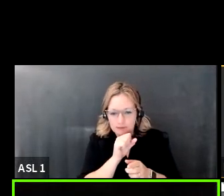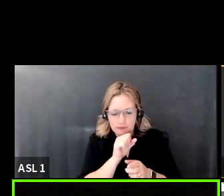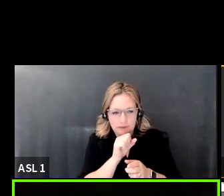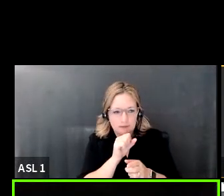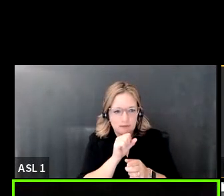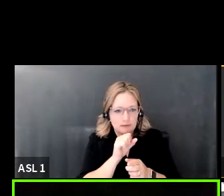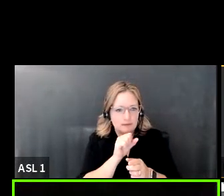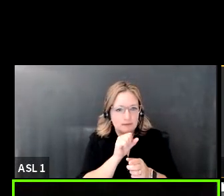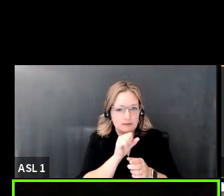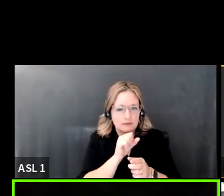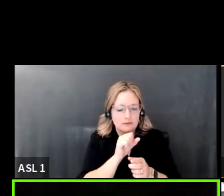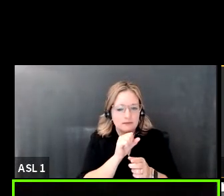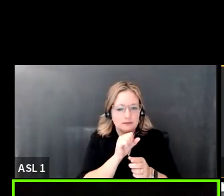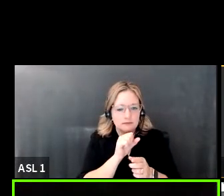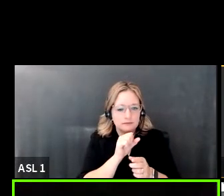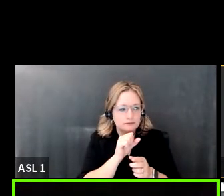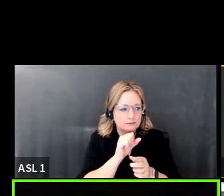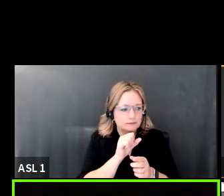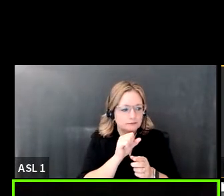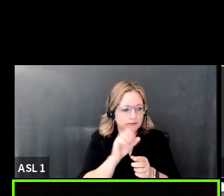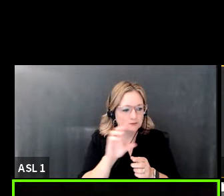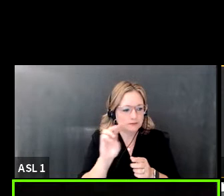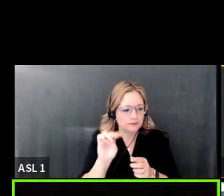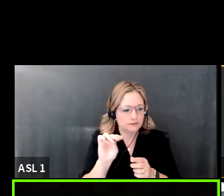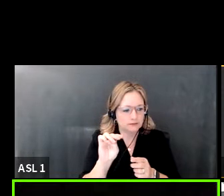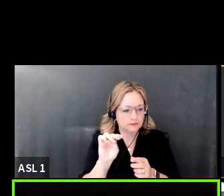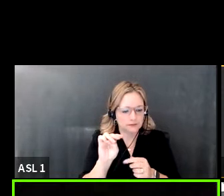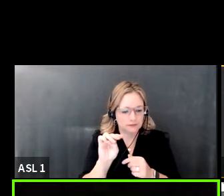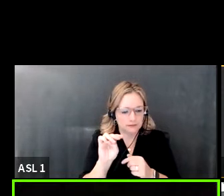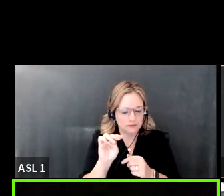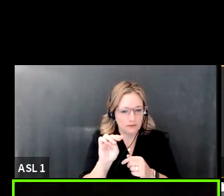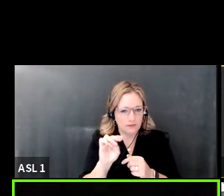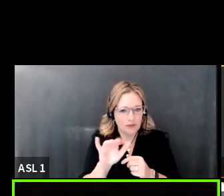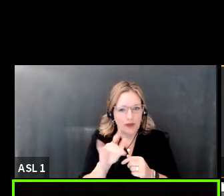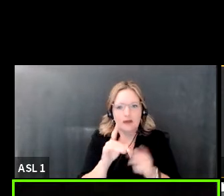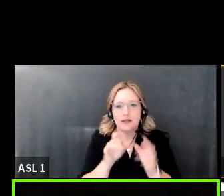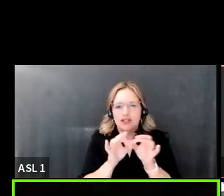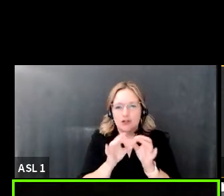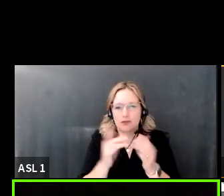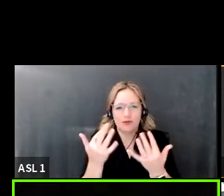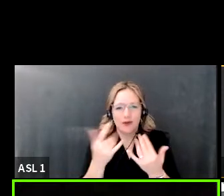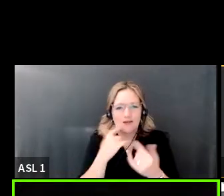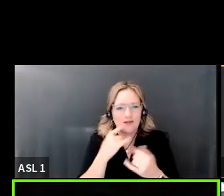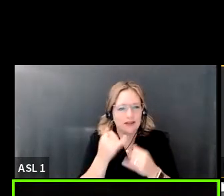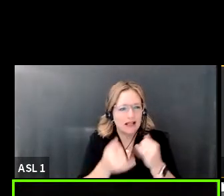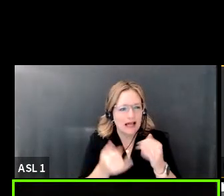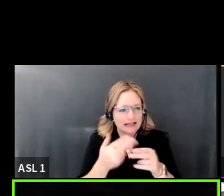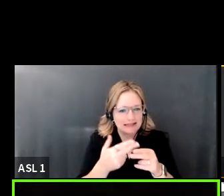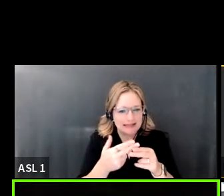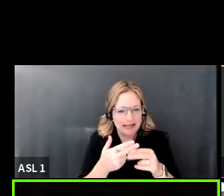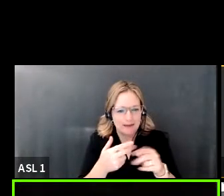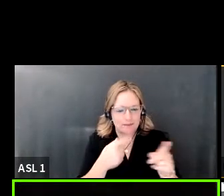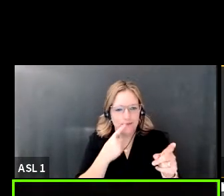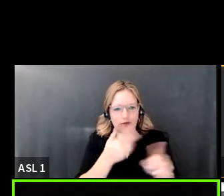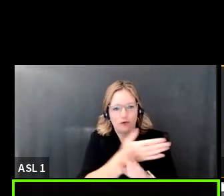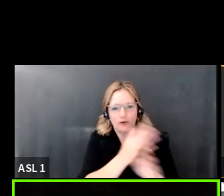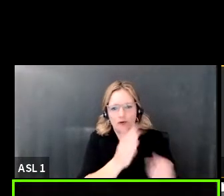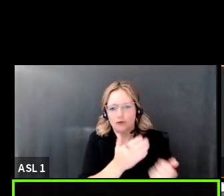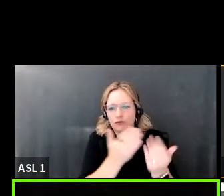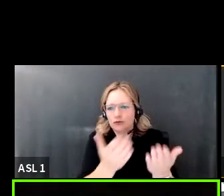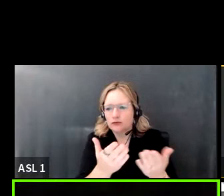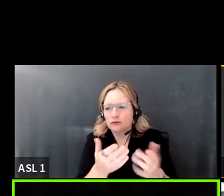because anything that she wanted to raise before we we sort of wrap things up with your emotion